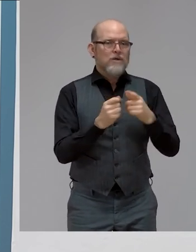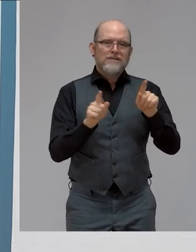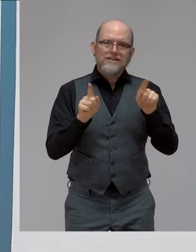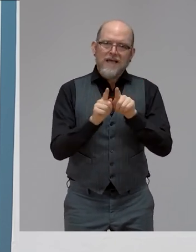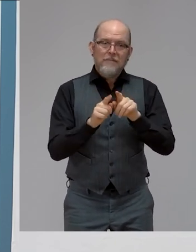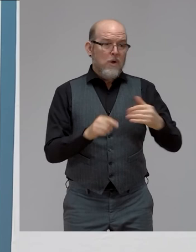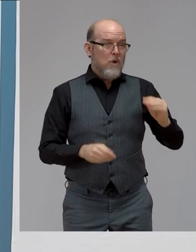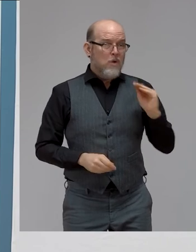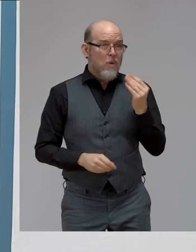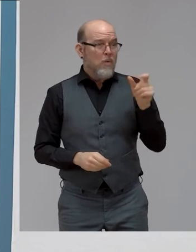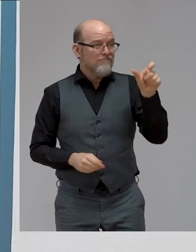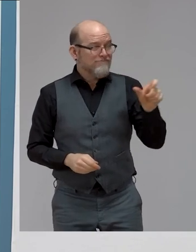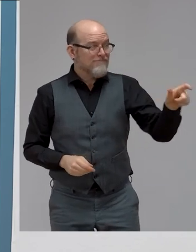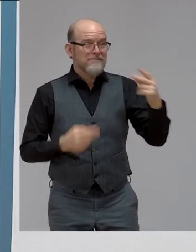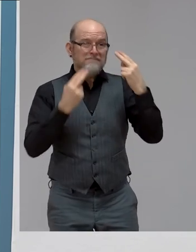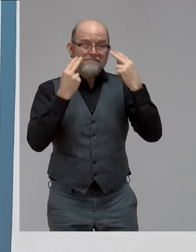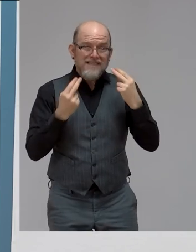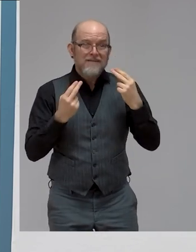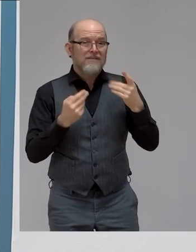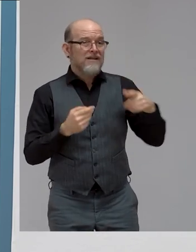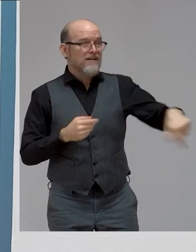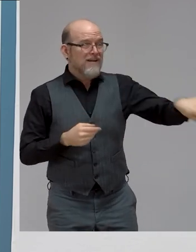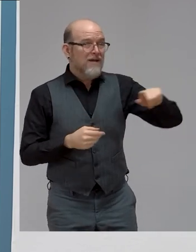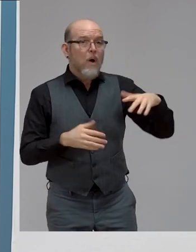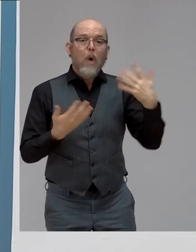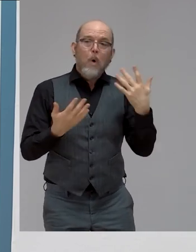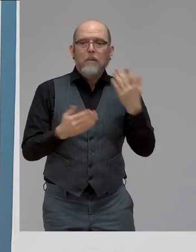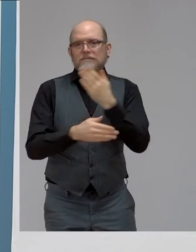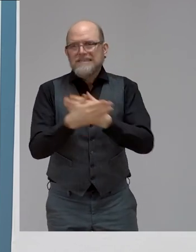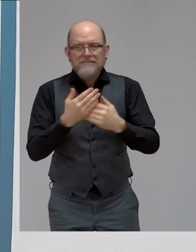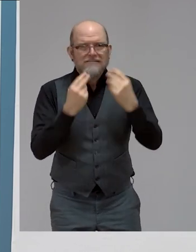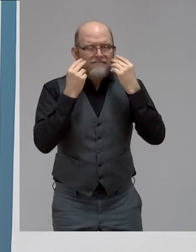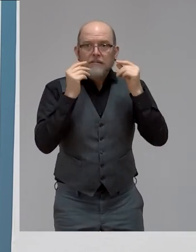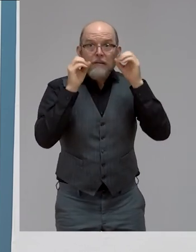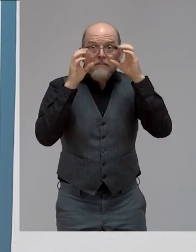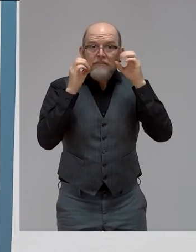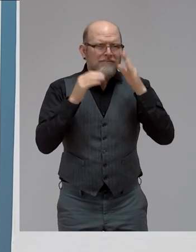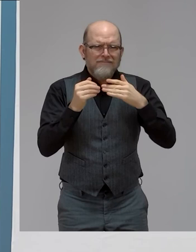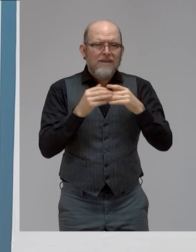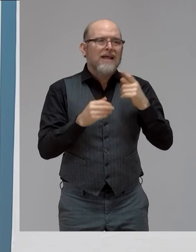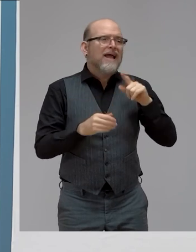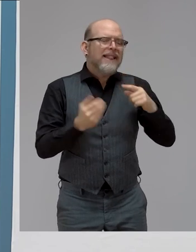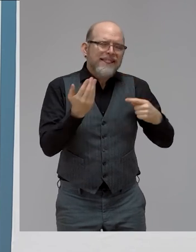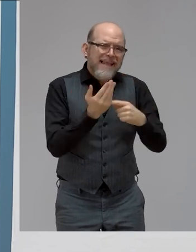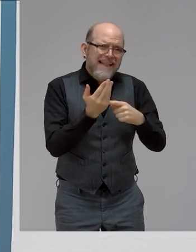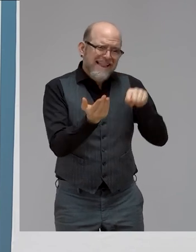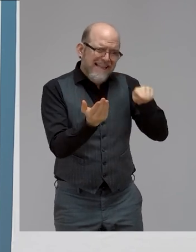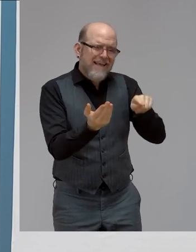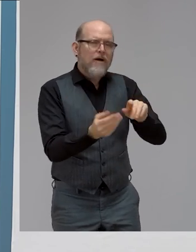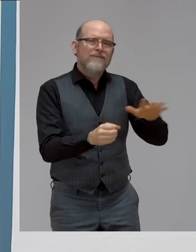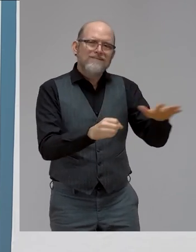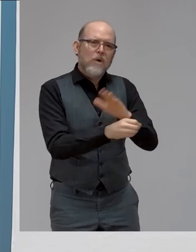for young blind and low vision people in the field of technology and greater